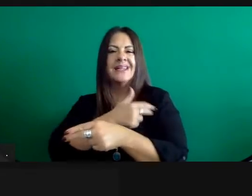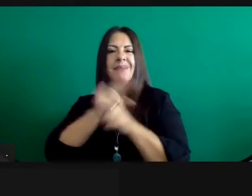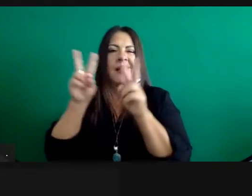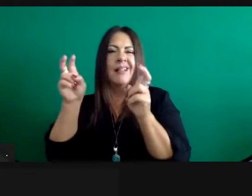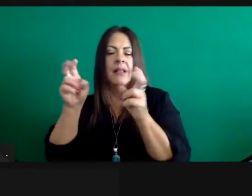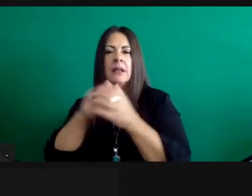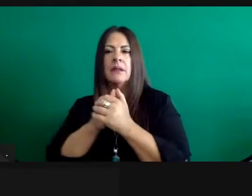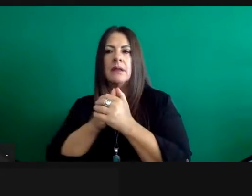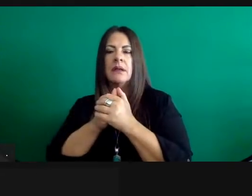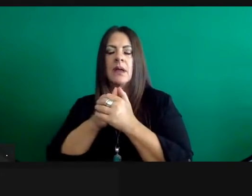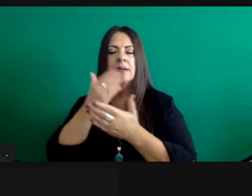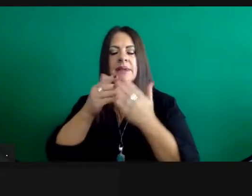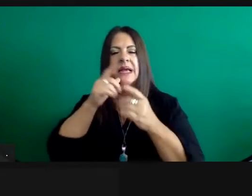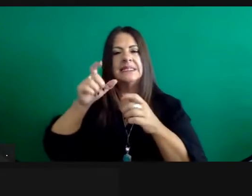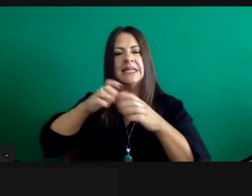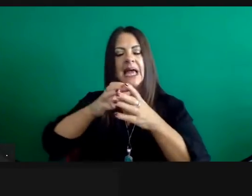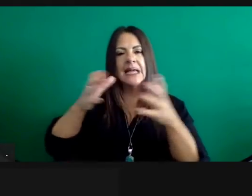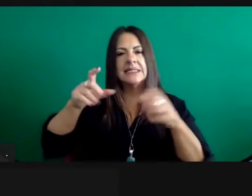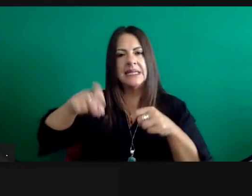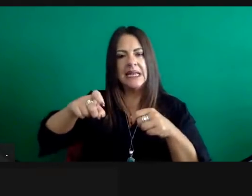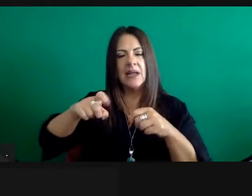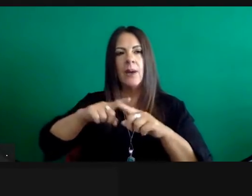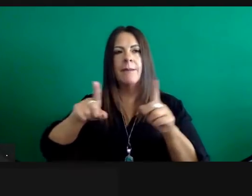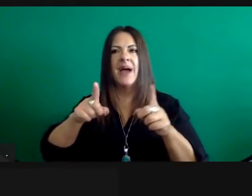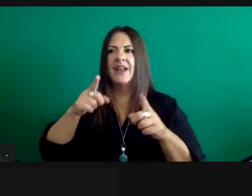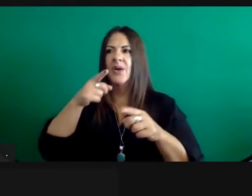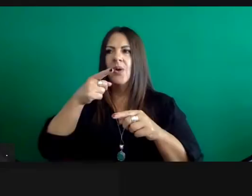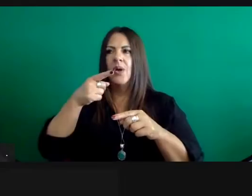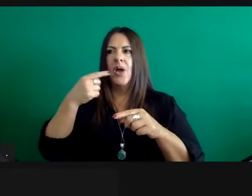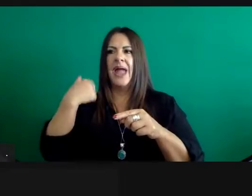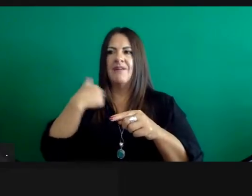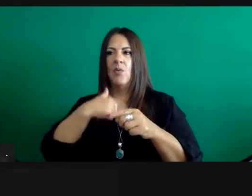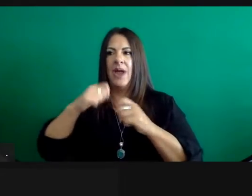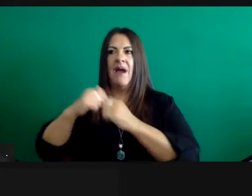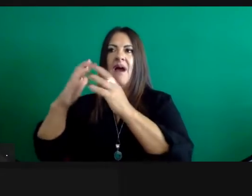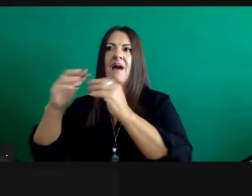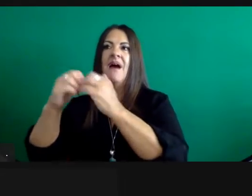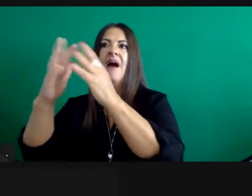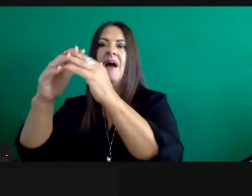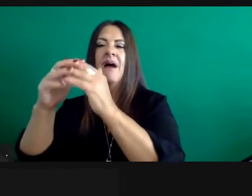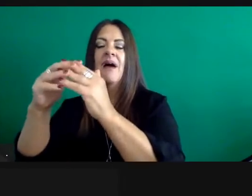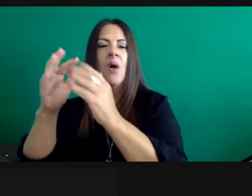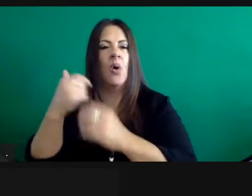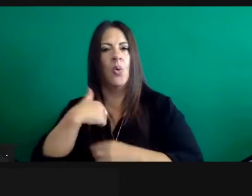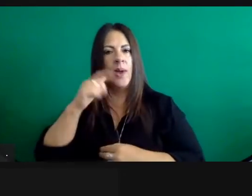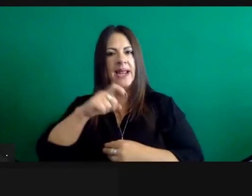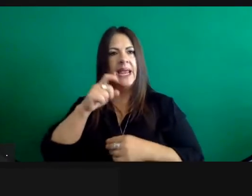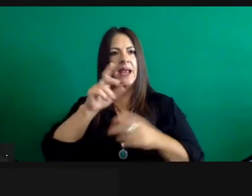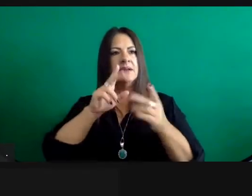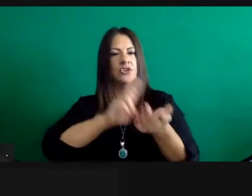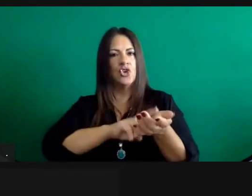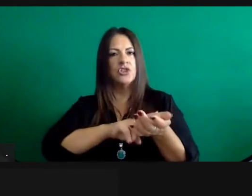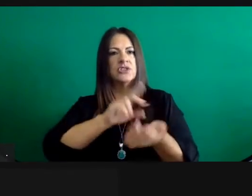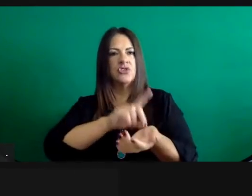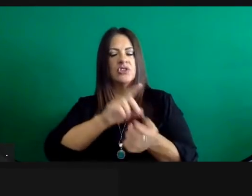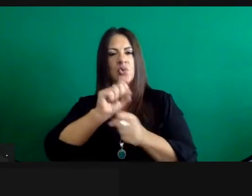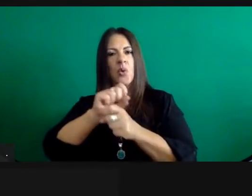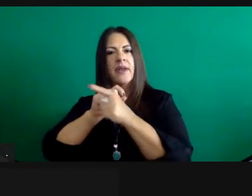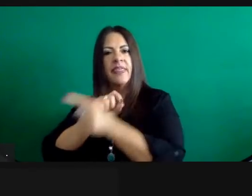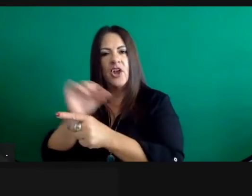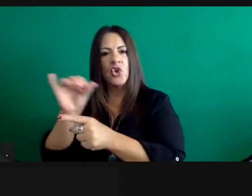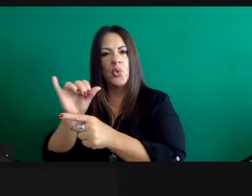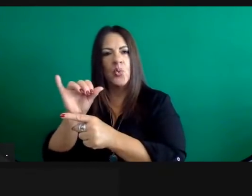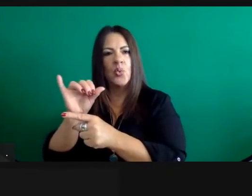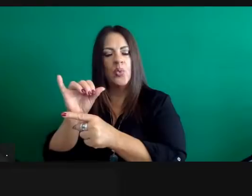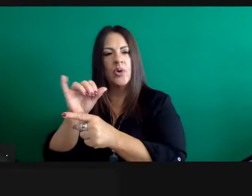We're working hard to find as many staff as we can, to recruit them from not just across the state, but when